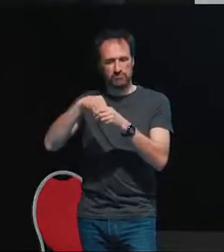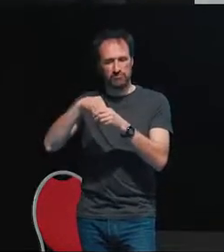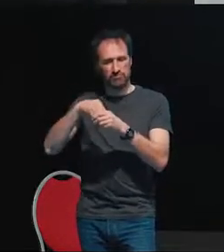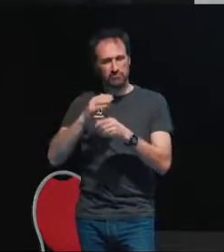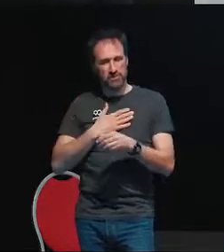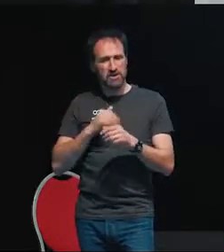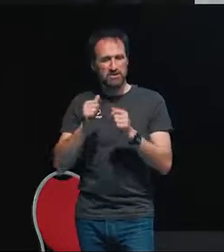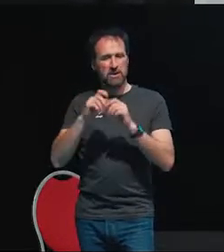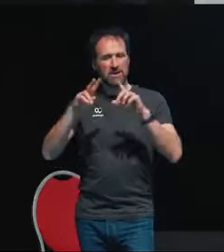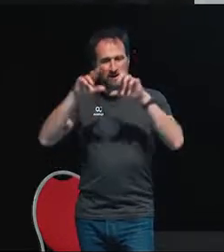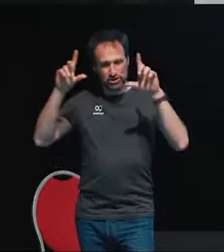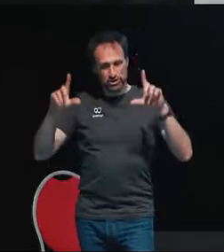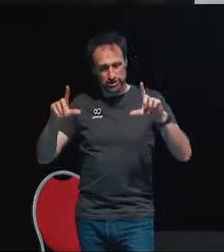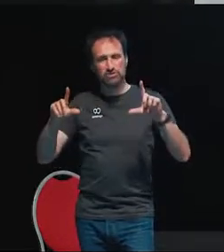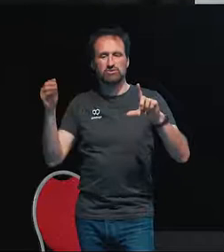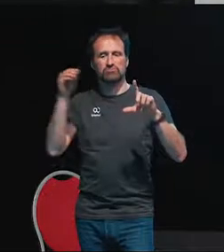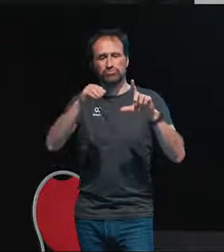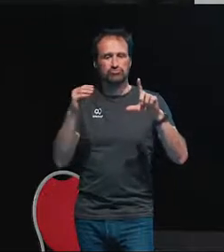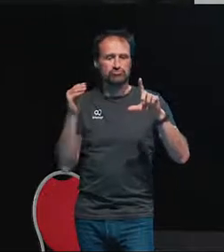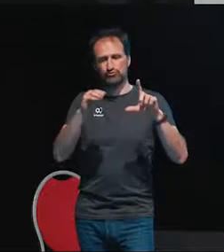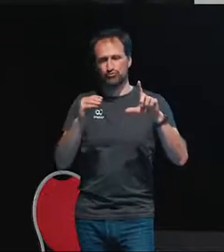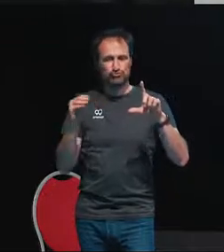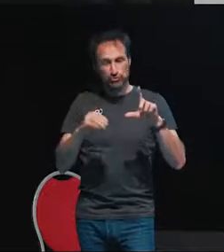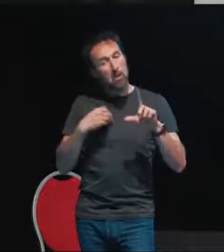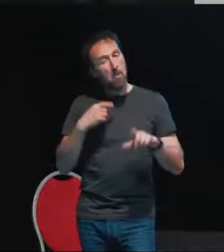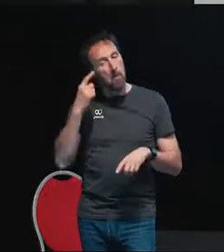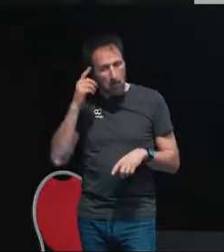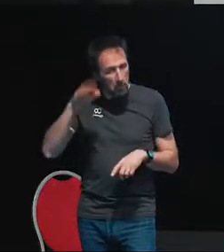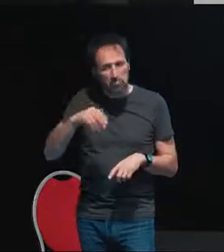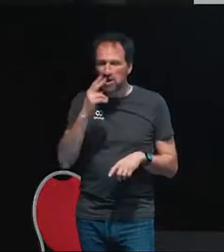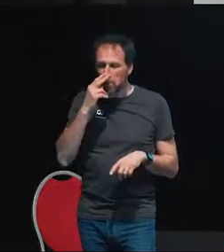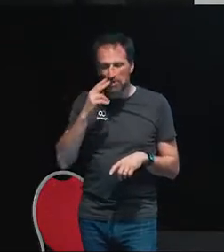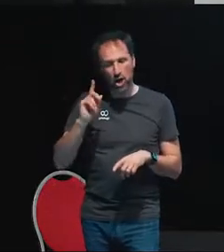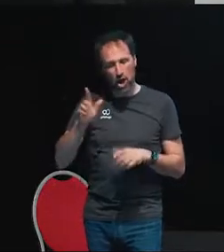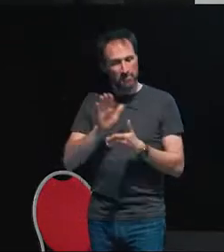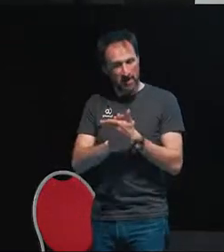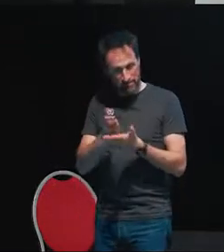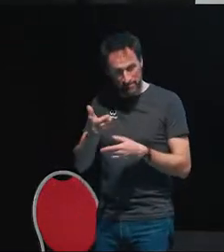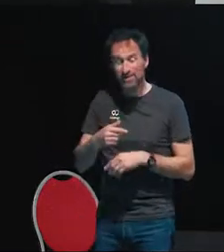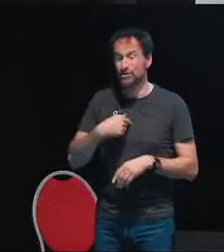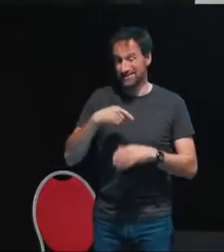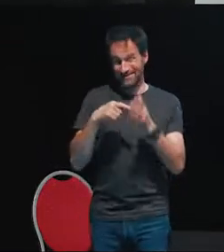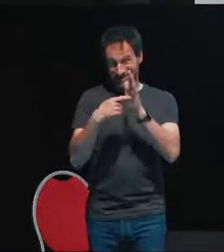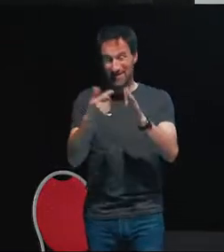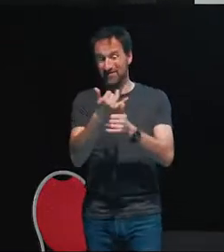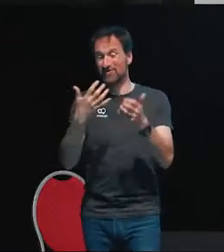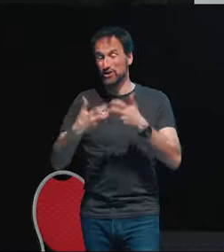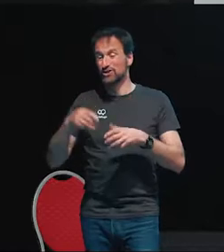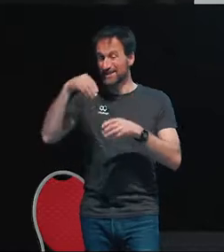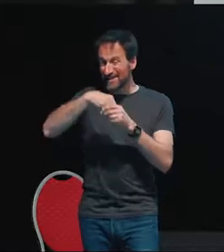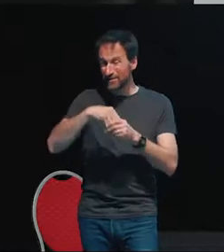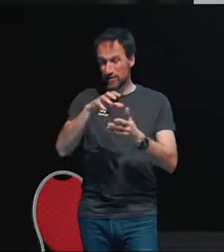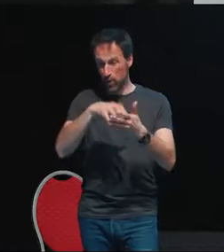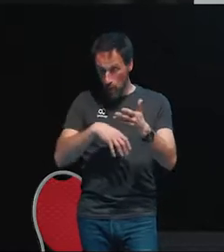application and let's see if it works so I want to show you guys actually how this works in code and go a little bit deeper